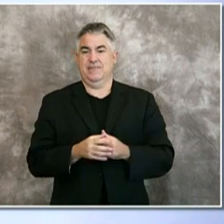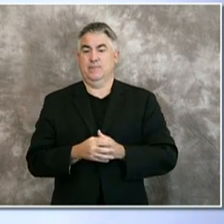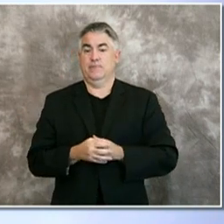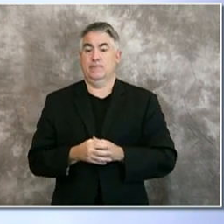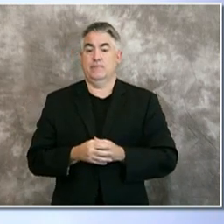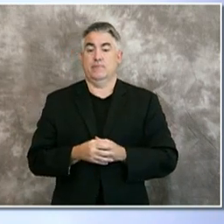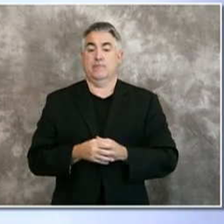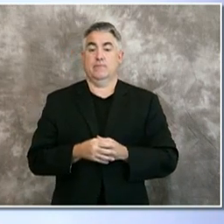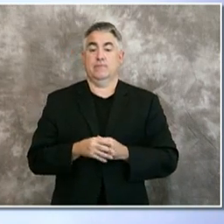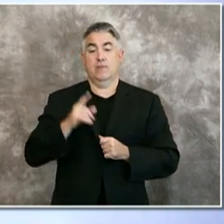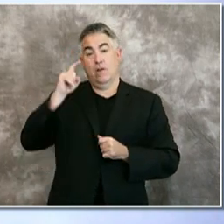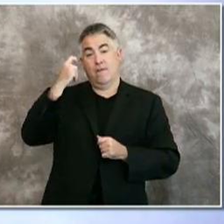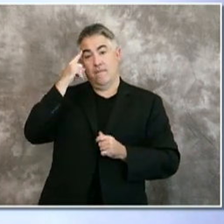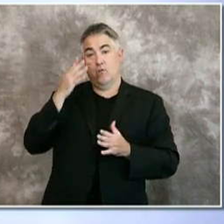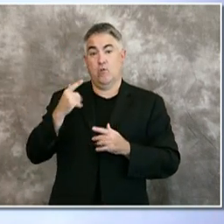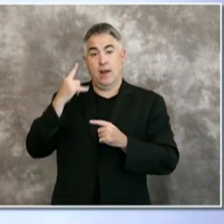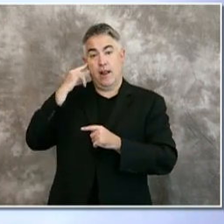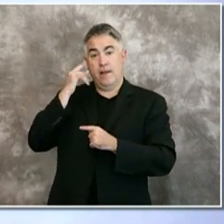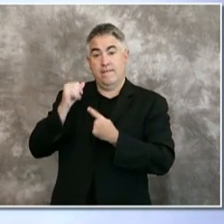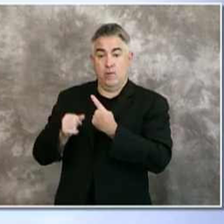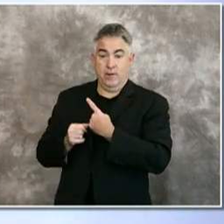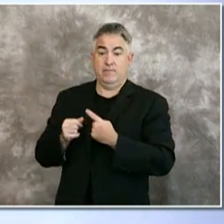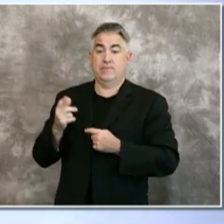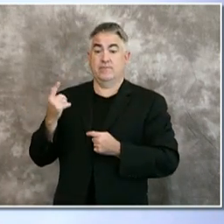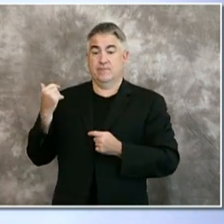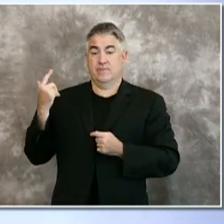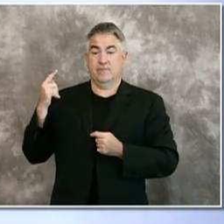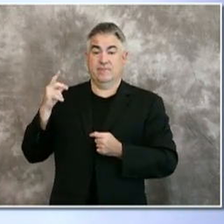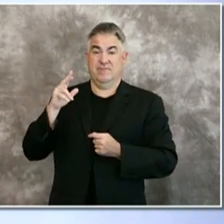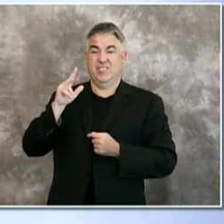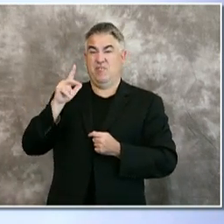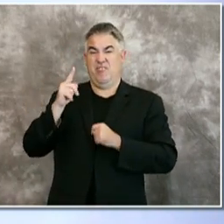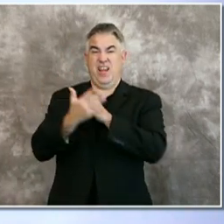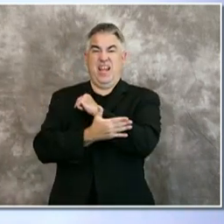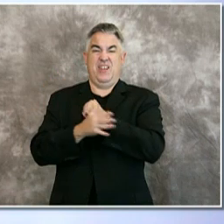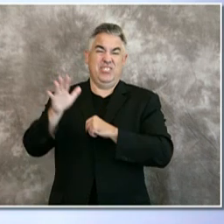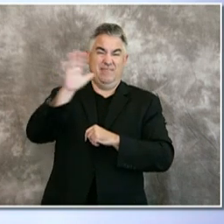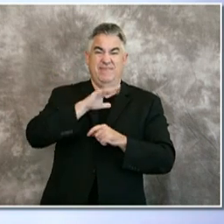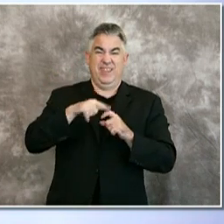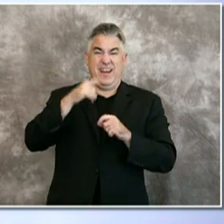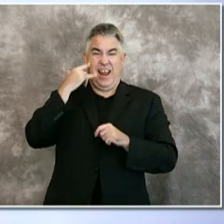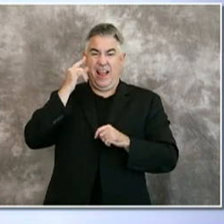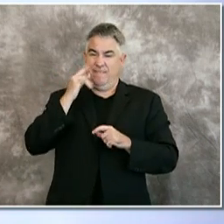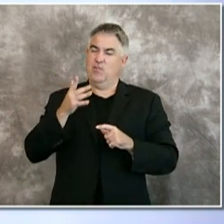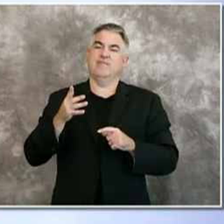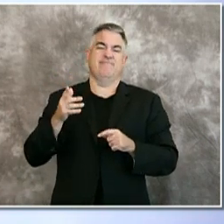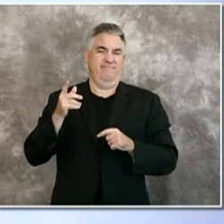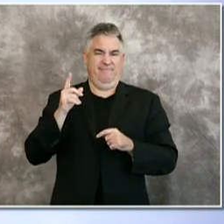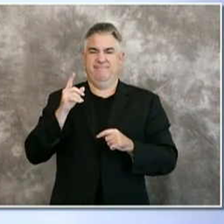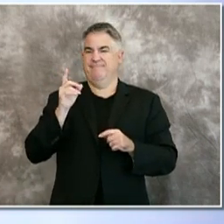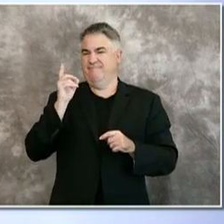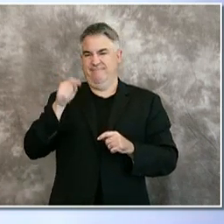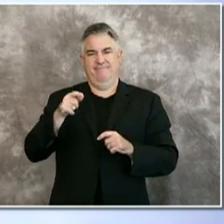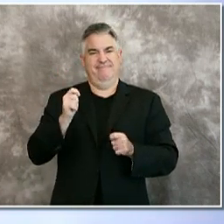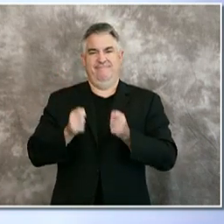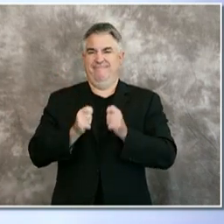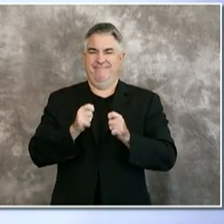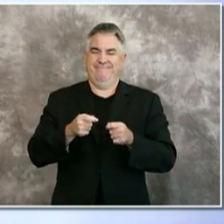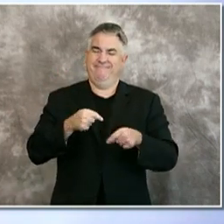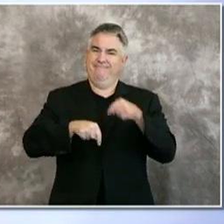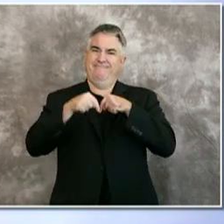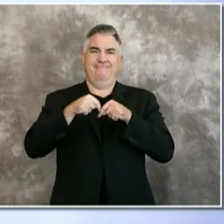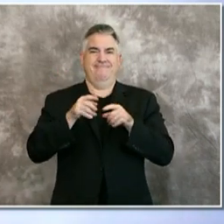23 counties in California that are required to take corrective action. And so starting at midnight